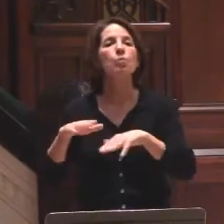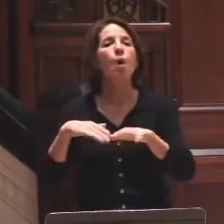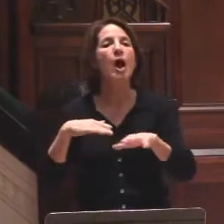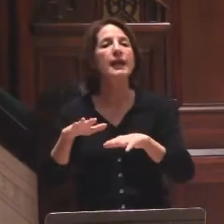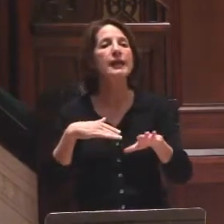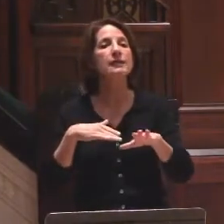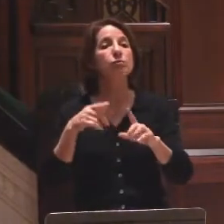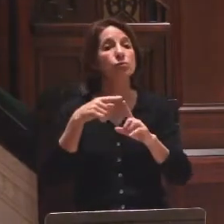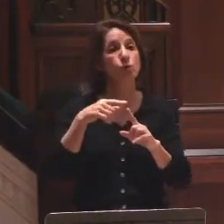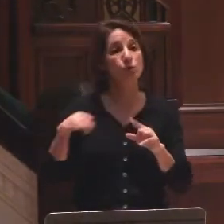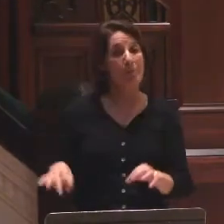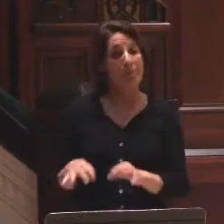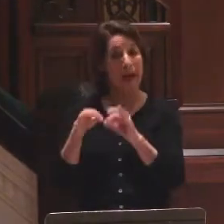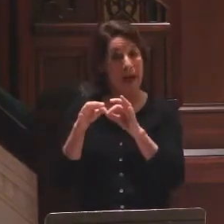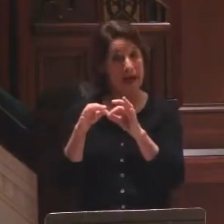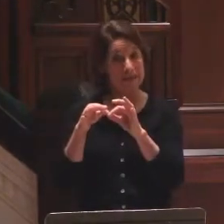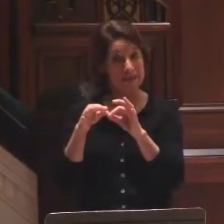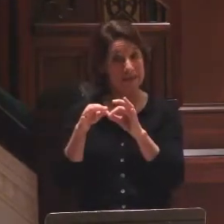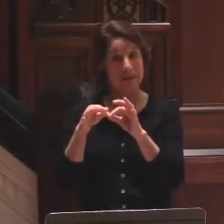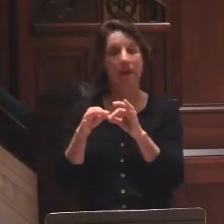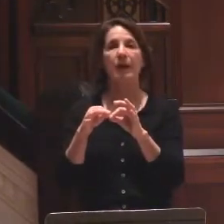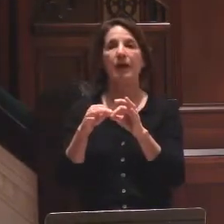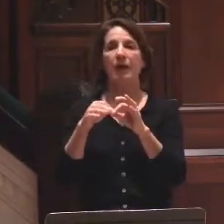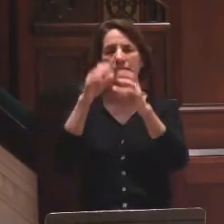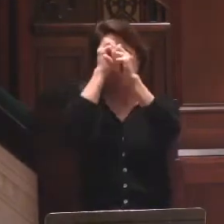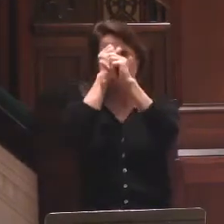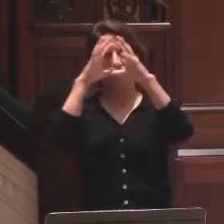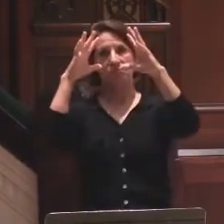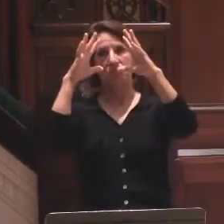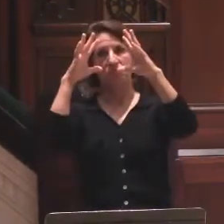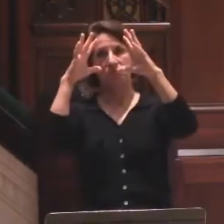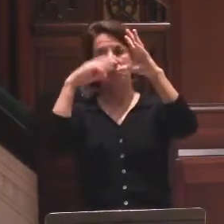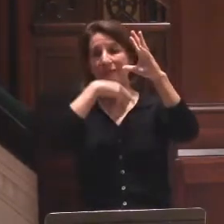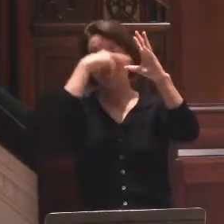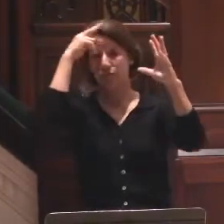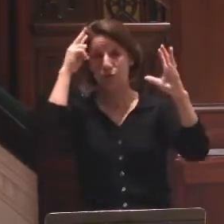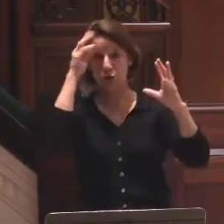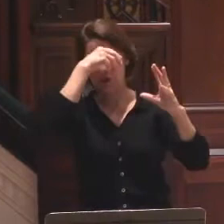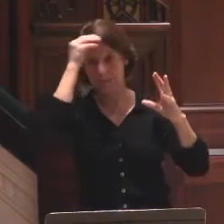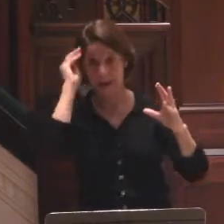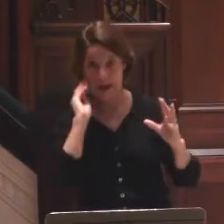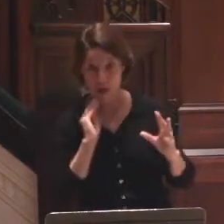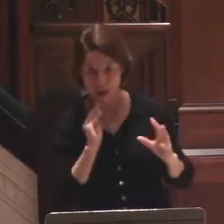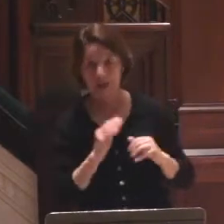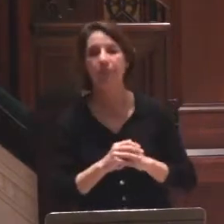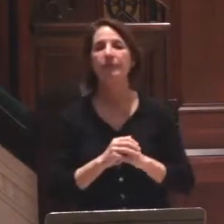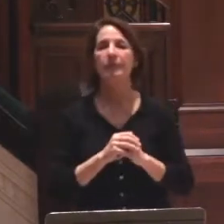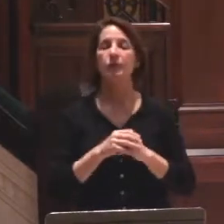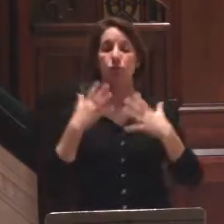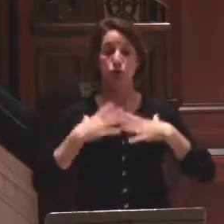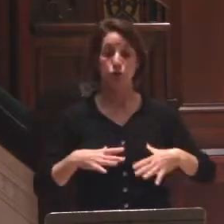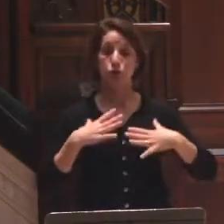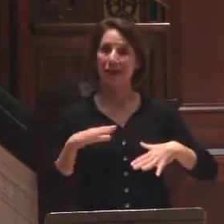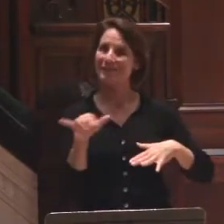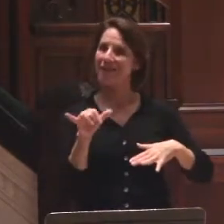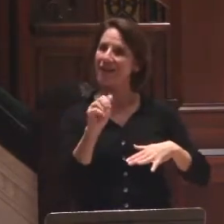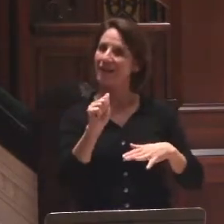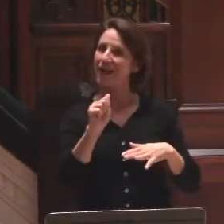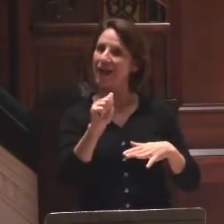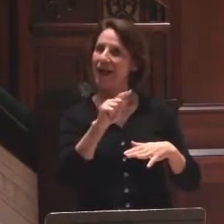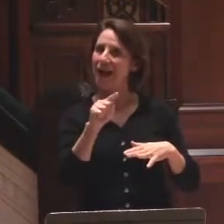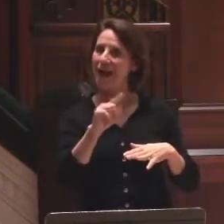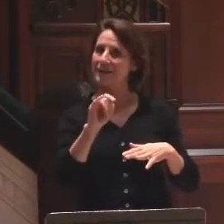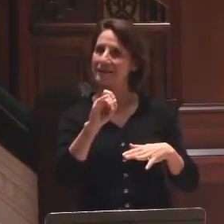Mass, and he had a vision of the Virgin Mary. She was dressed in indigenous clothing. She looked like an